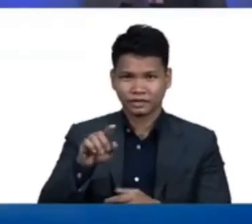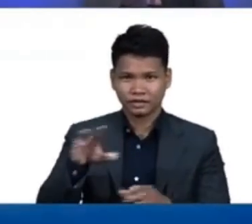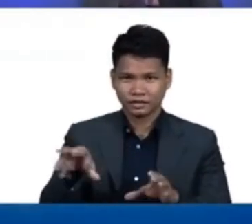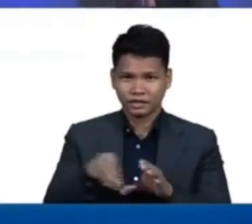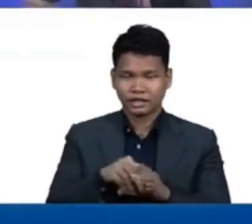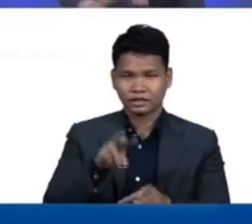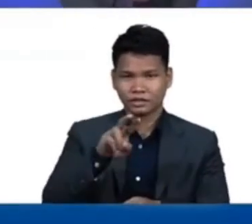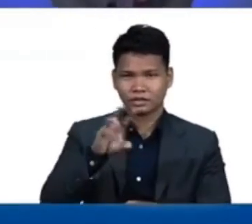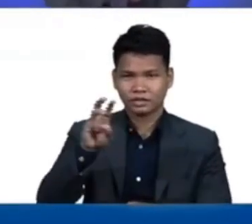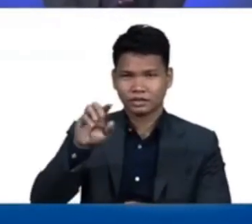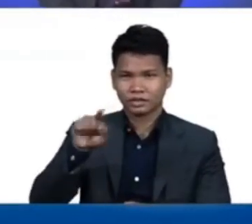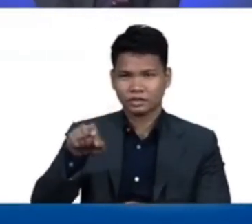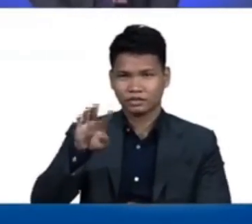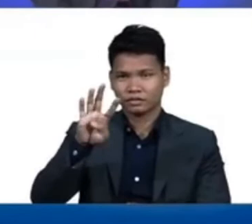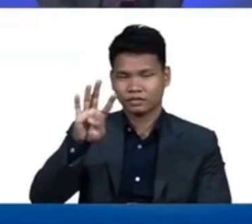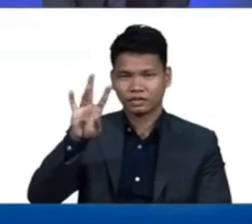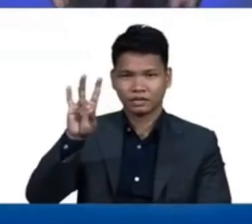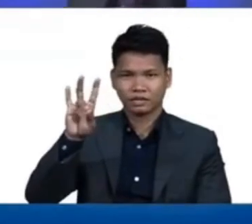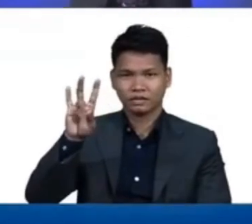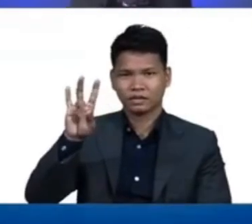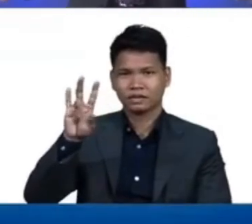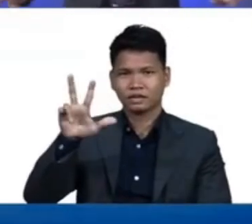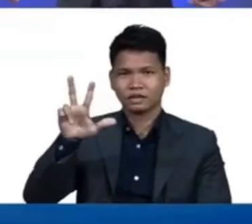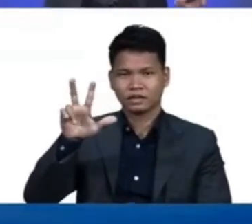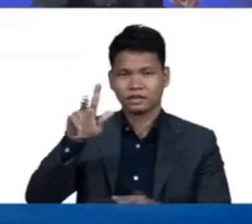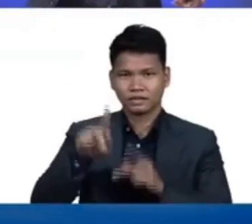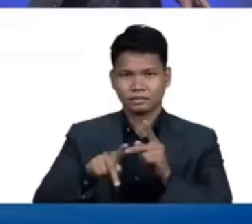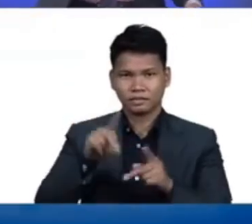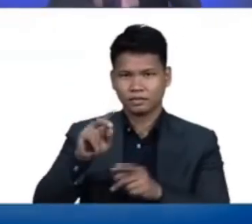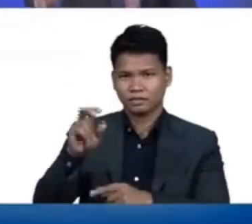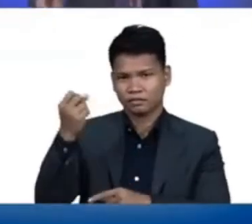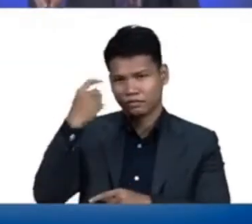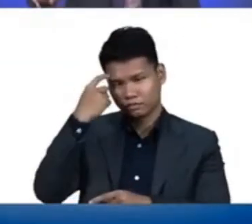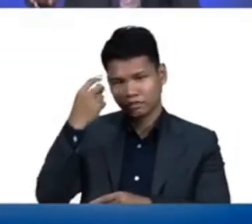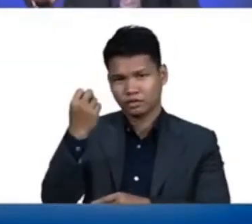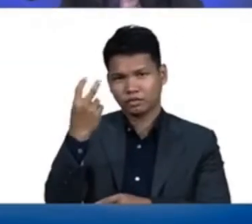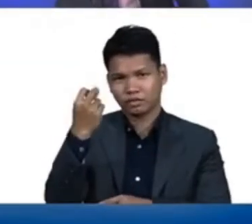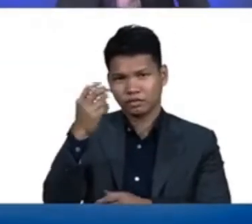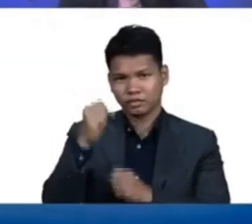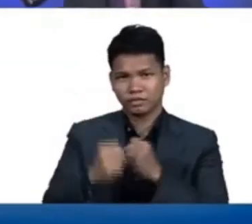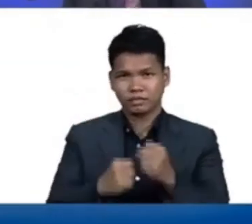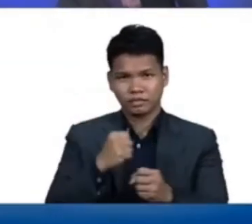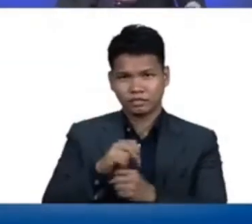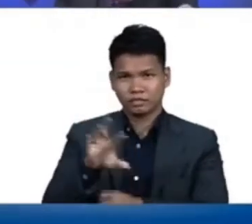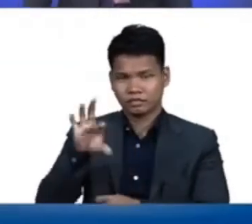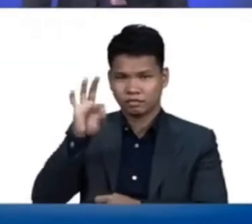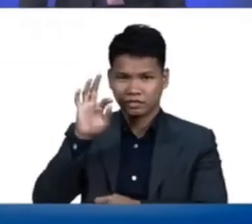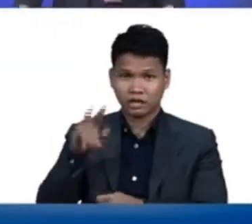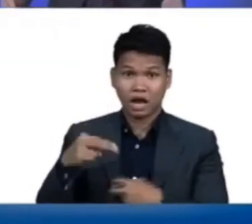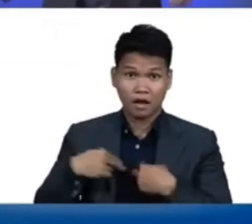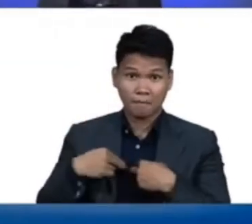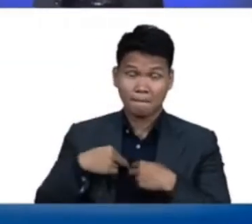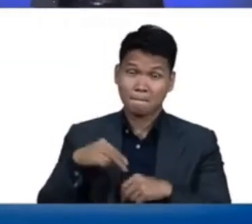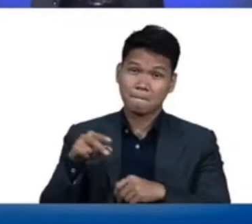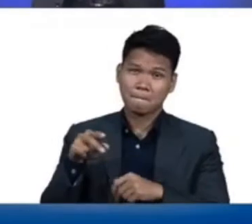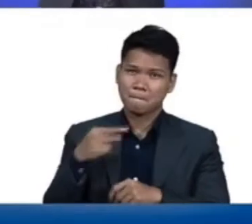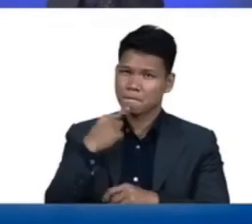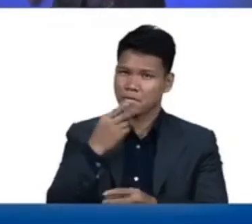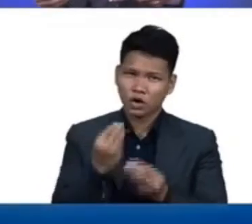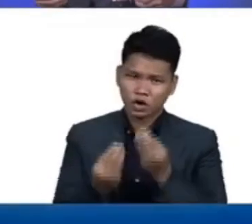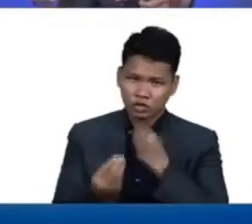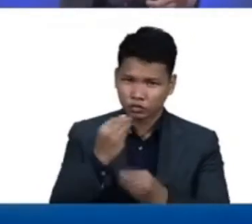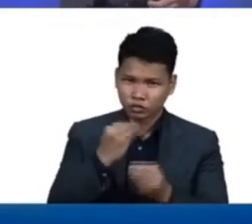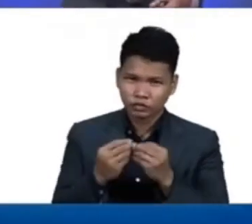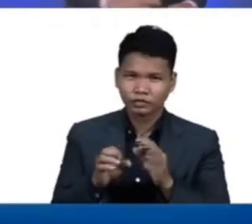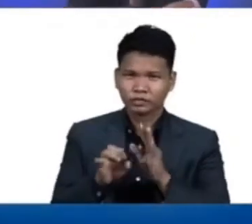26,473 people over a period of 12 years, found that people who ate